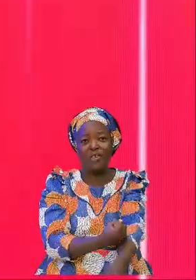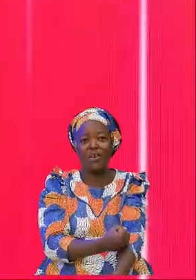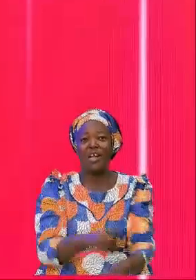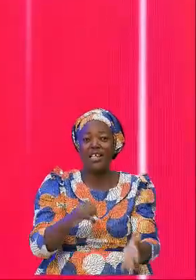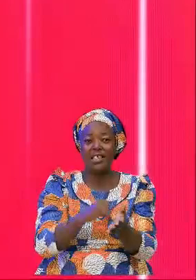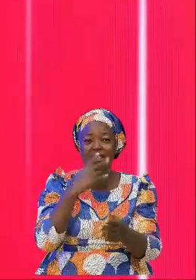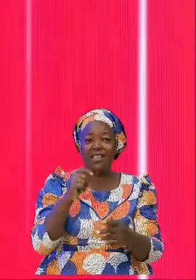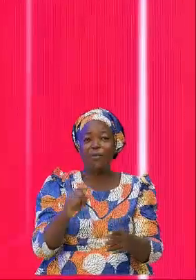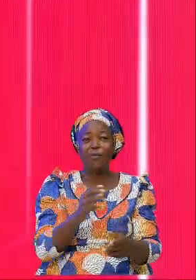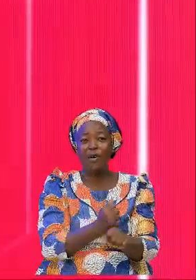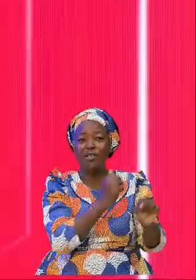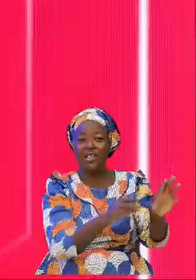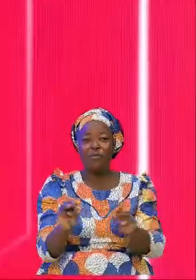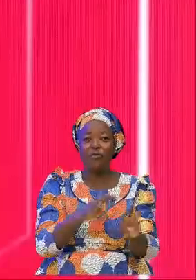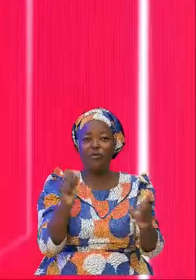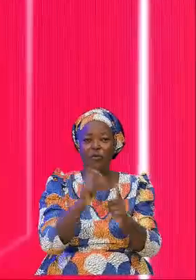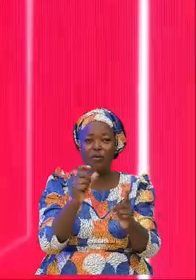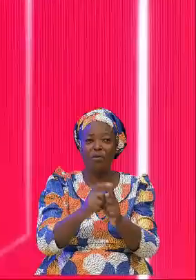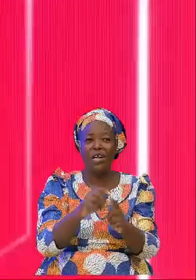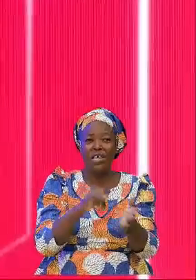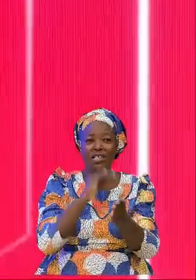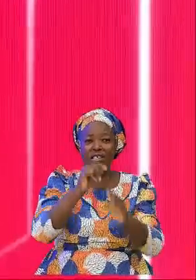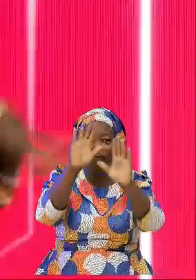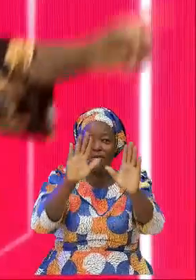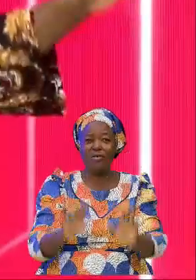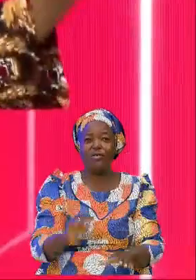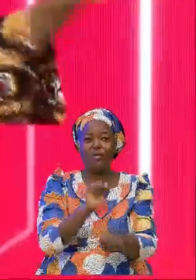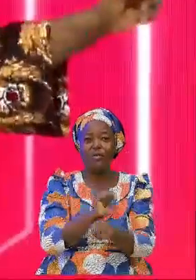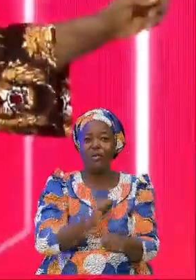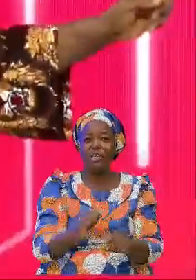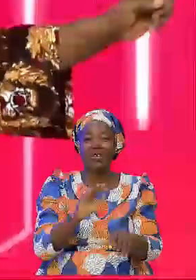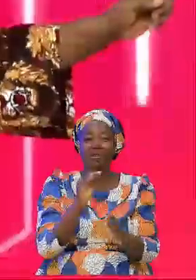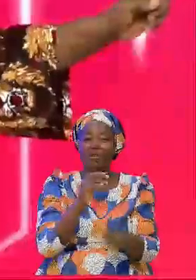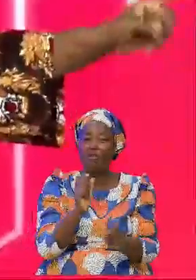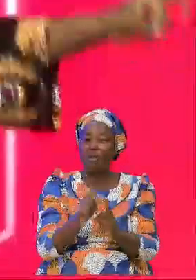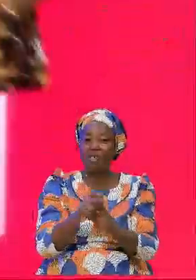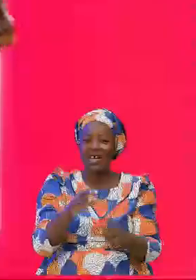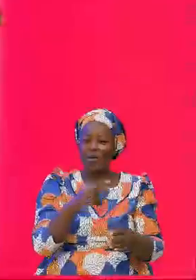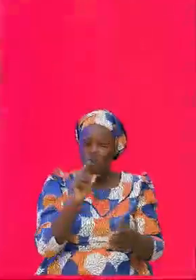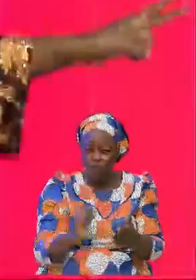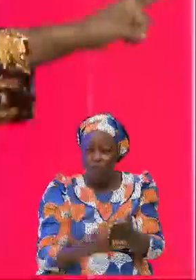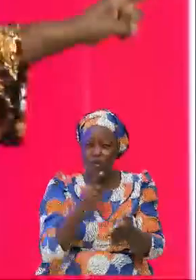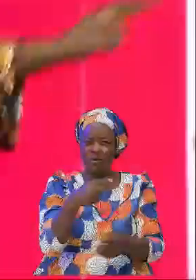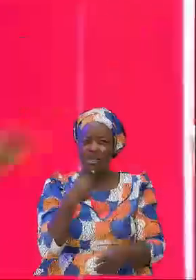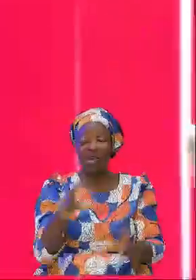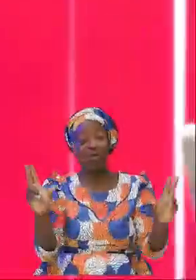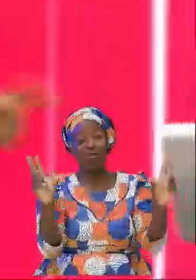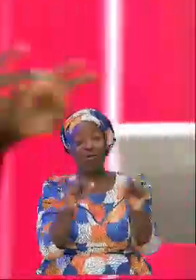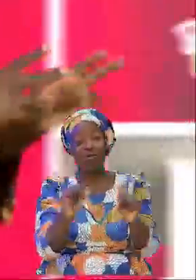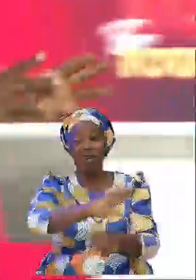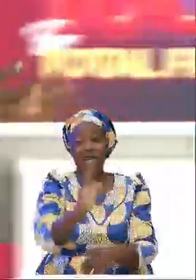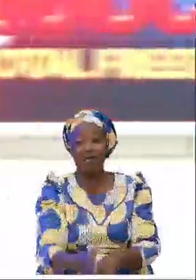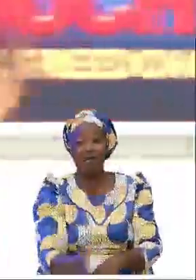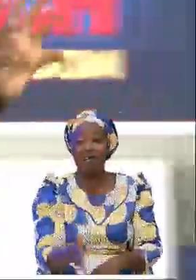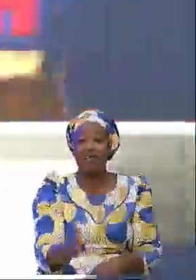of power. It's the word of the supernatural. It's a mountain moving word. It's a miracle working